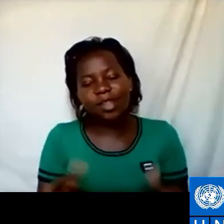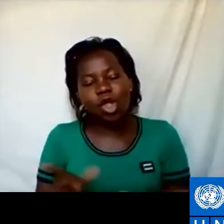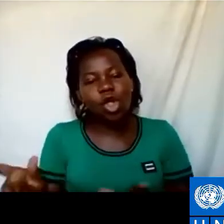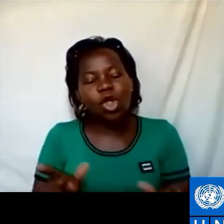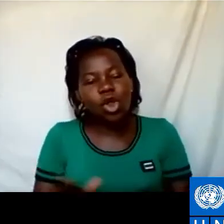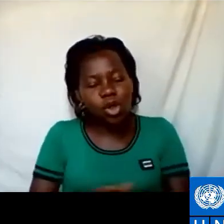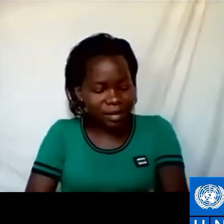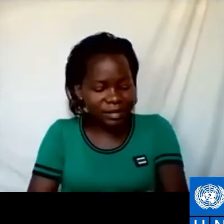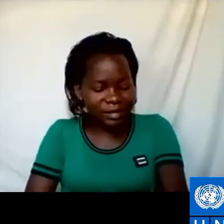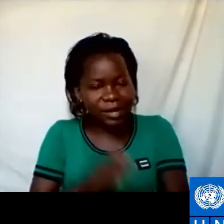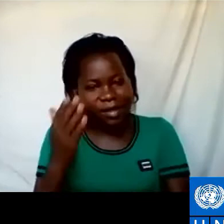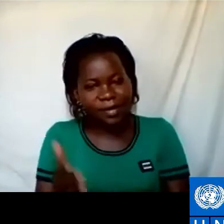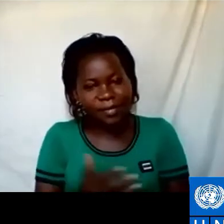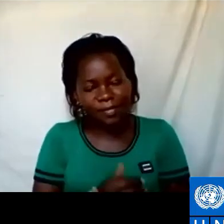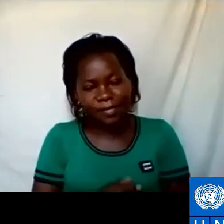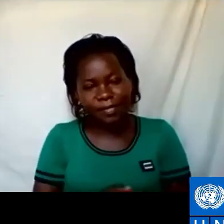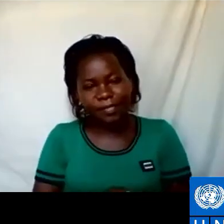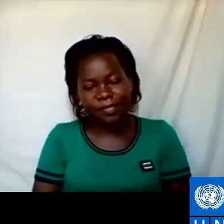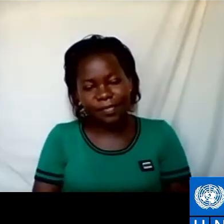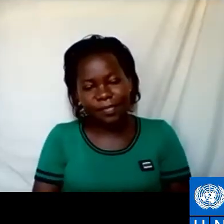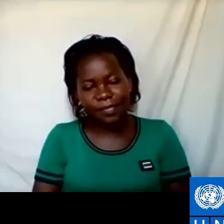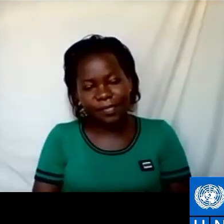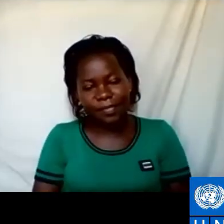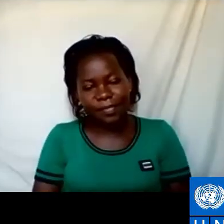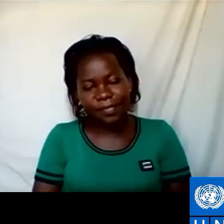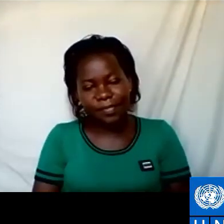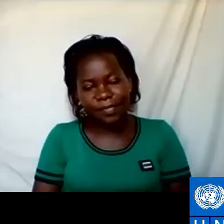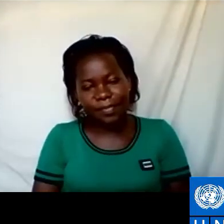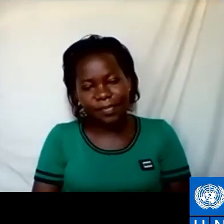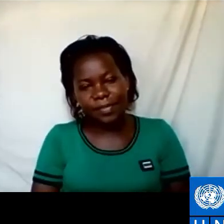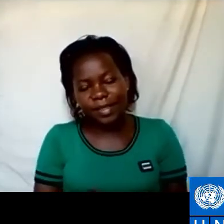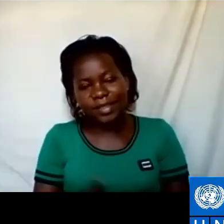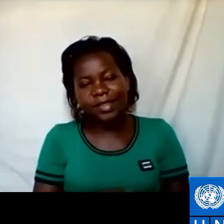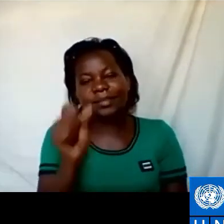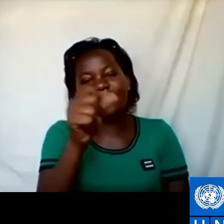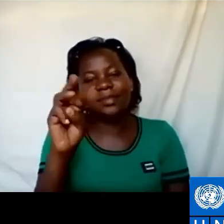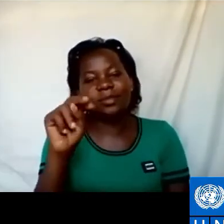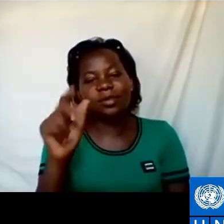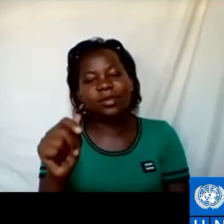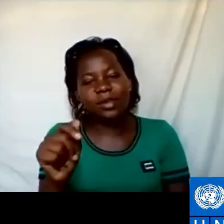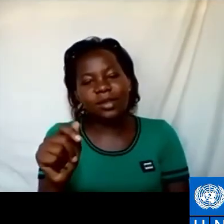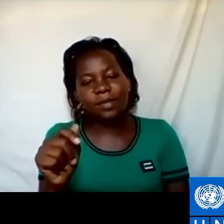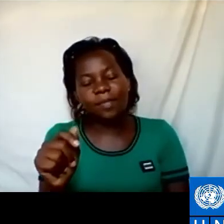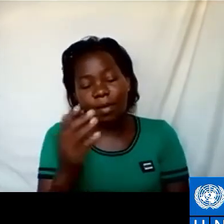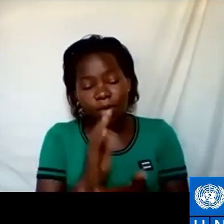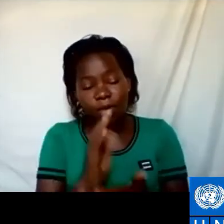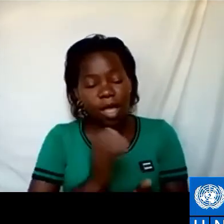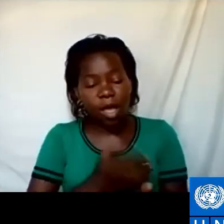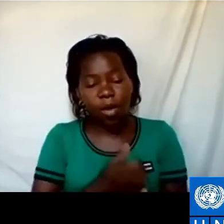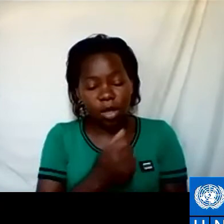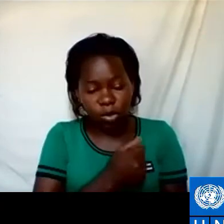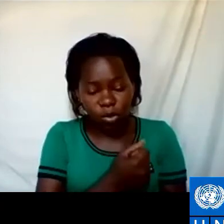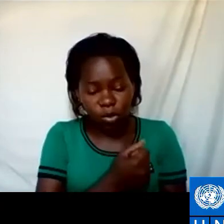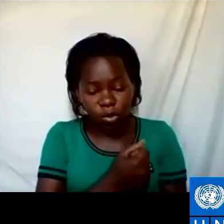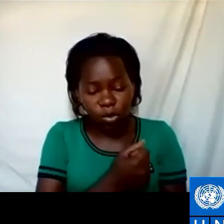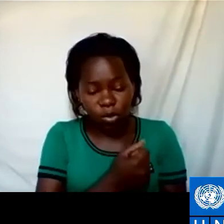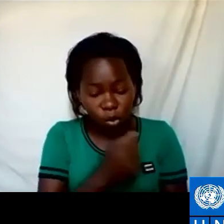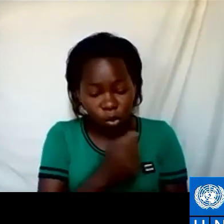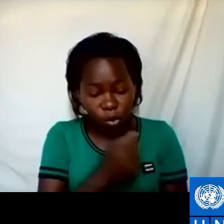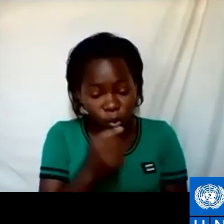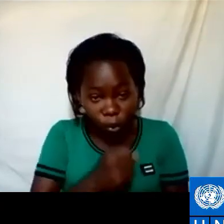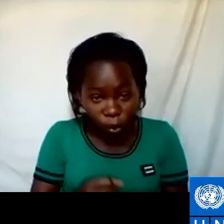with Movit and Samona, a herbal, because we knew our judges used to use herbs on us and we'd get better, whatever